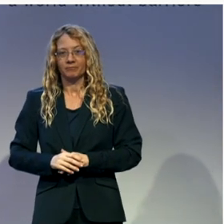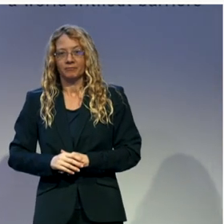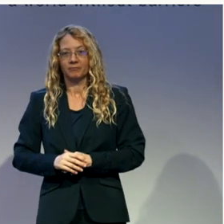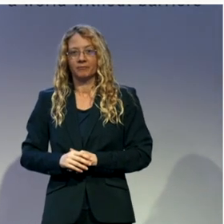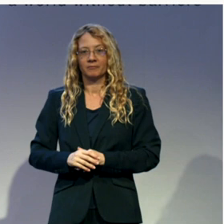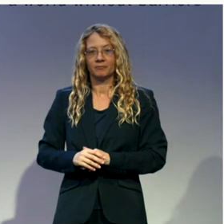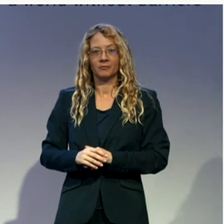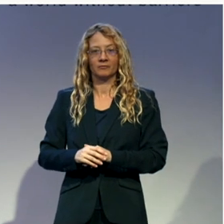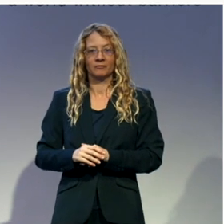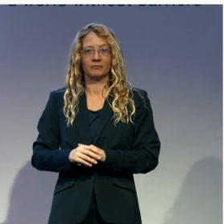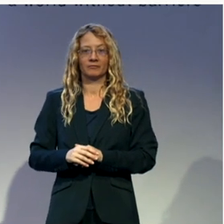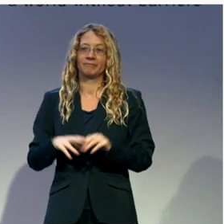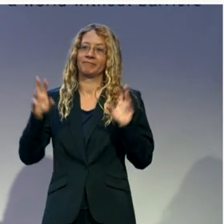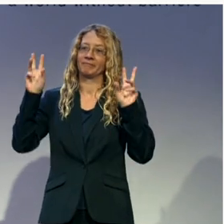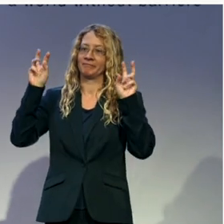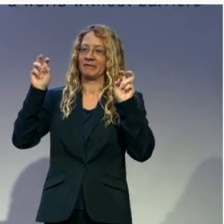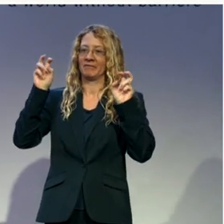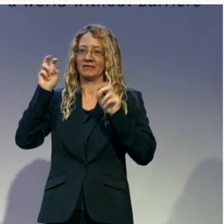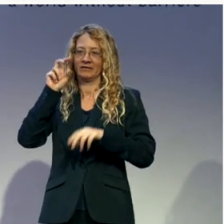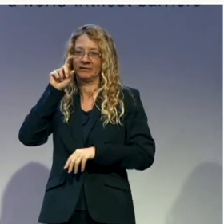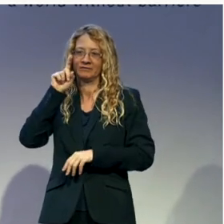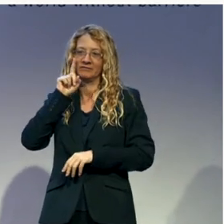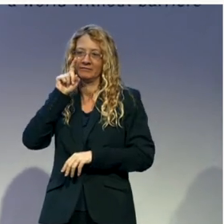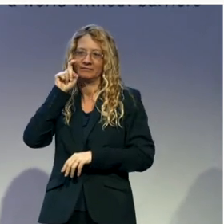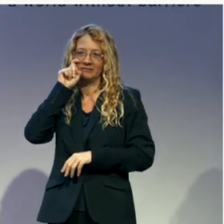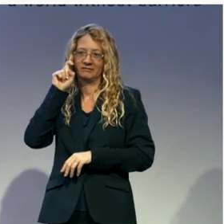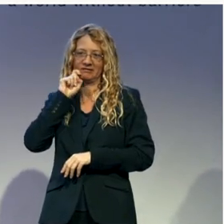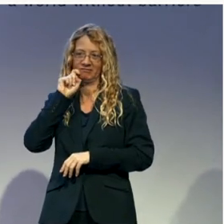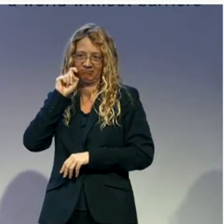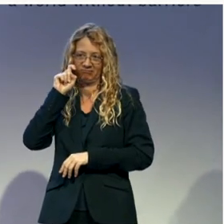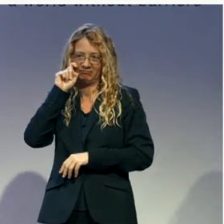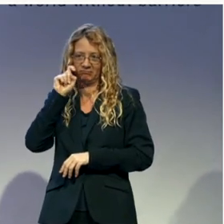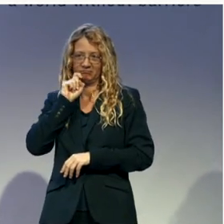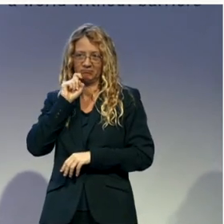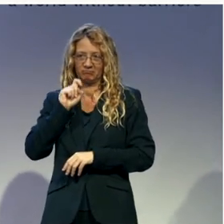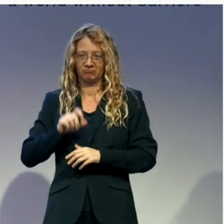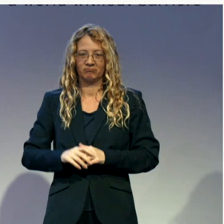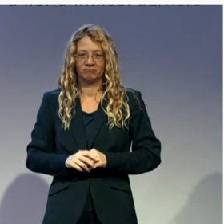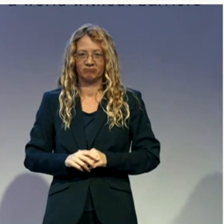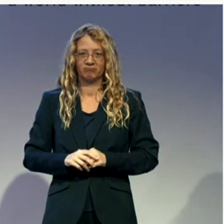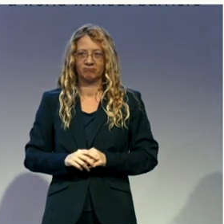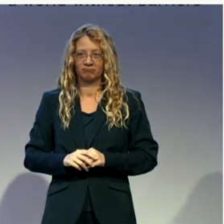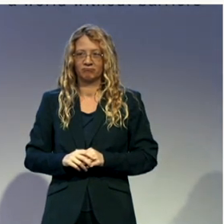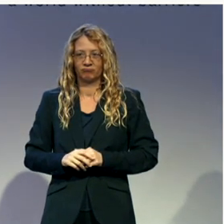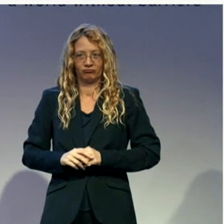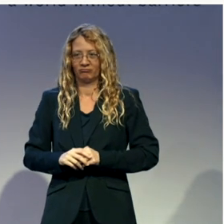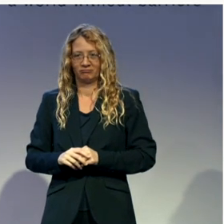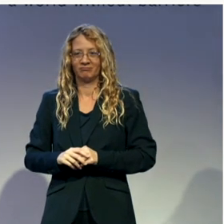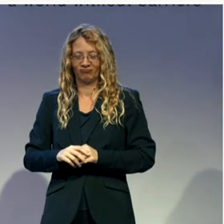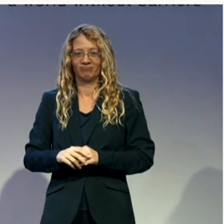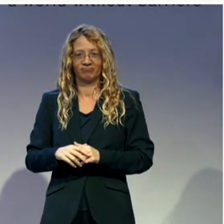As you can see already on the slide, we heard that this project is all about my sexuality and my right.